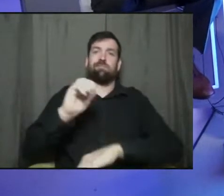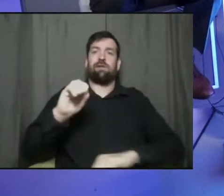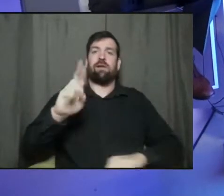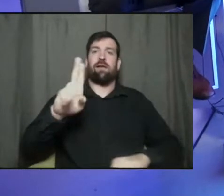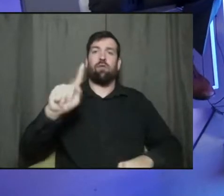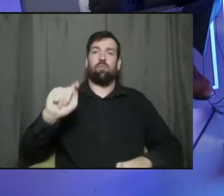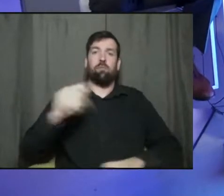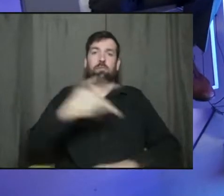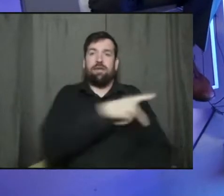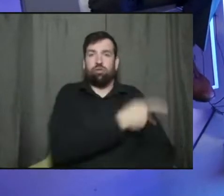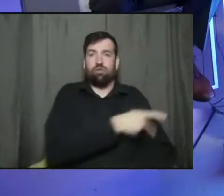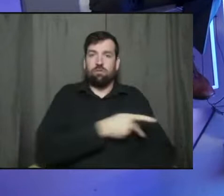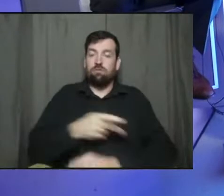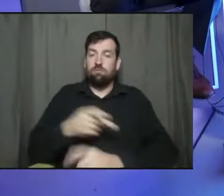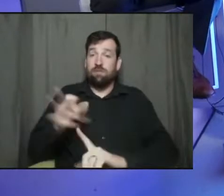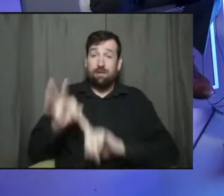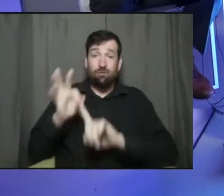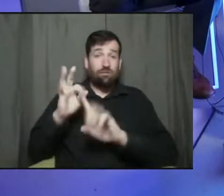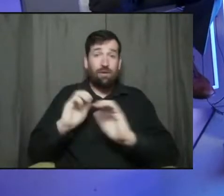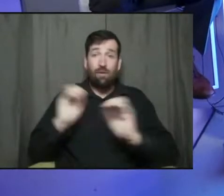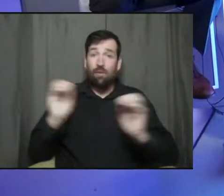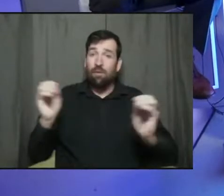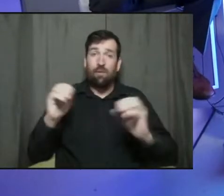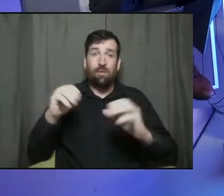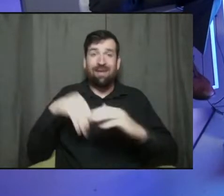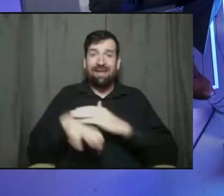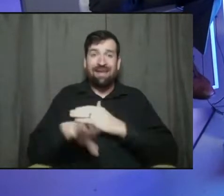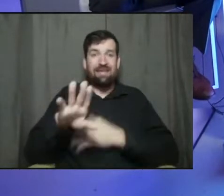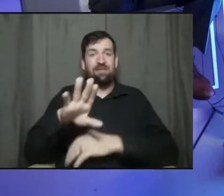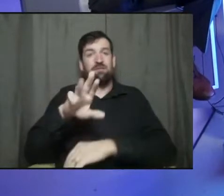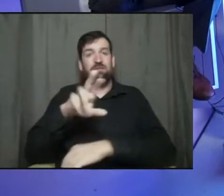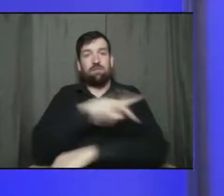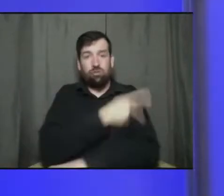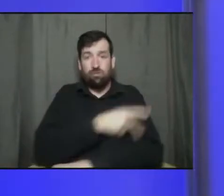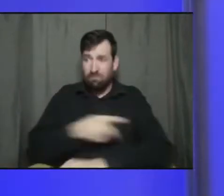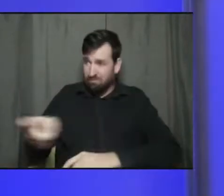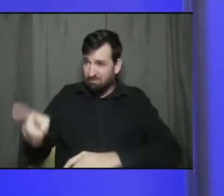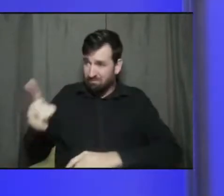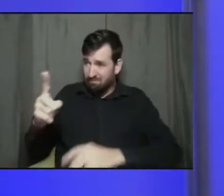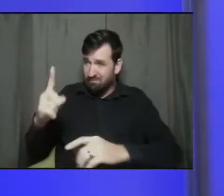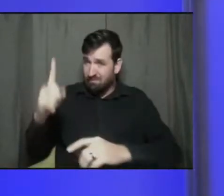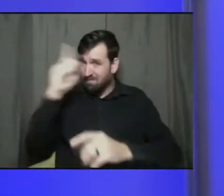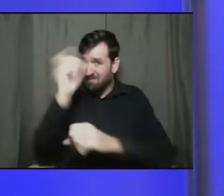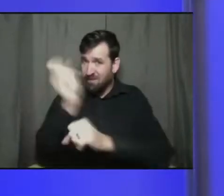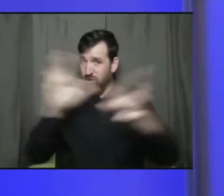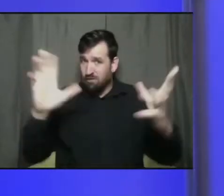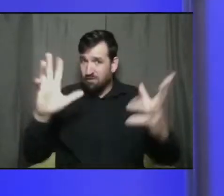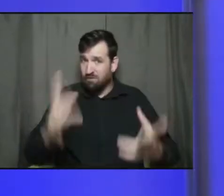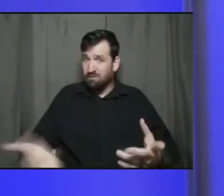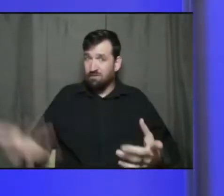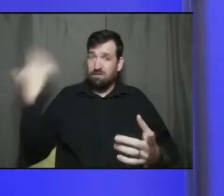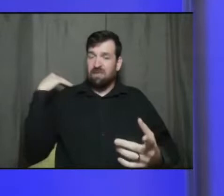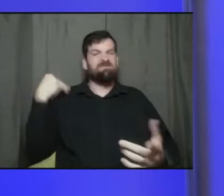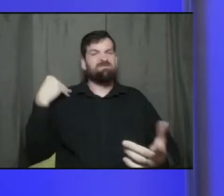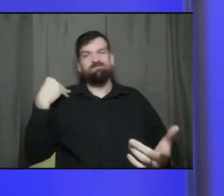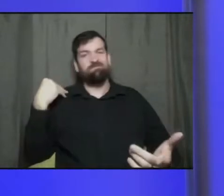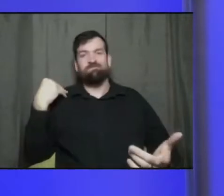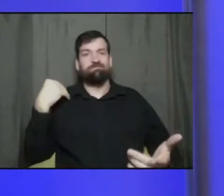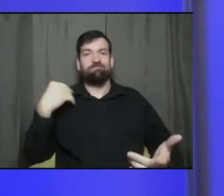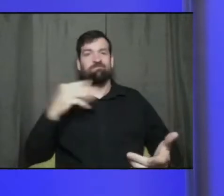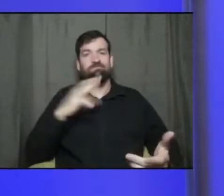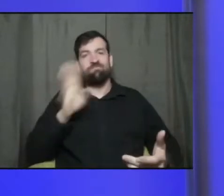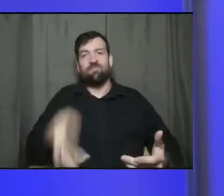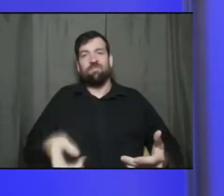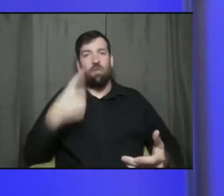on inpatient. Do you ever think you'd see the day that things were going to look like this? I don't think I'd ever thought that I'd see the day where things looked